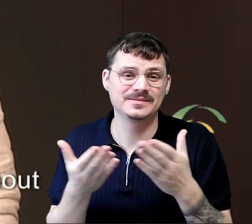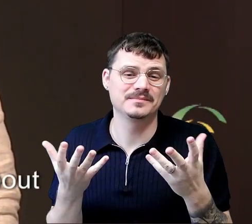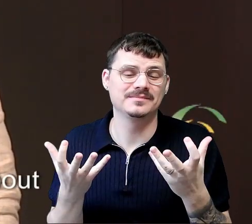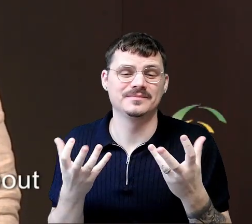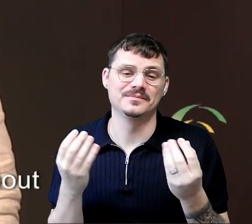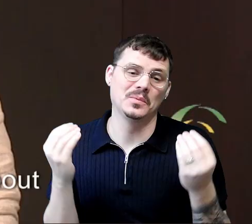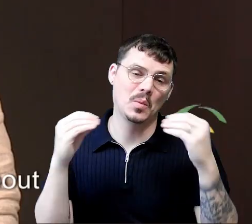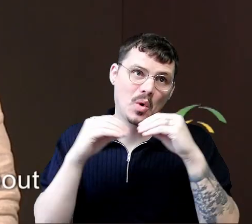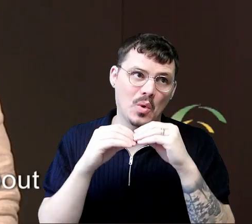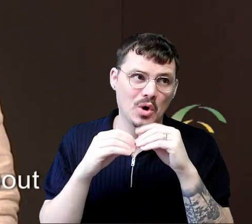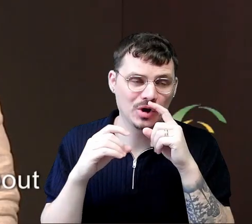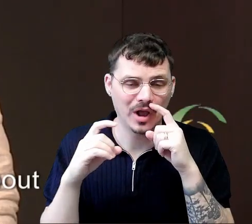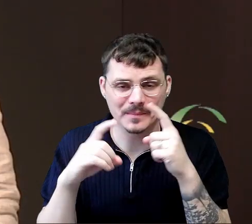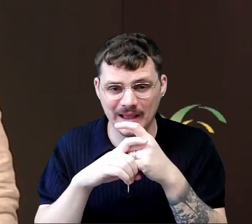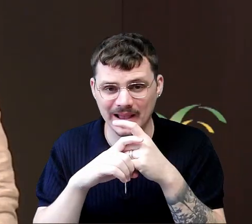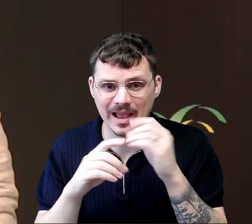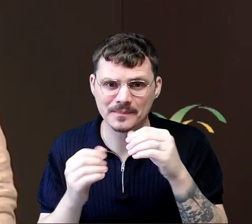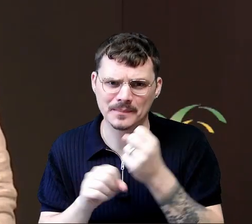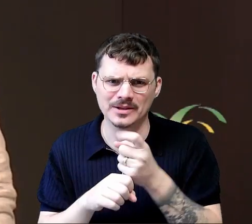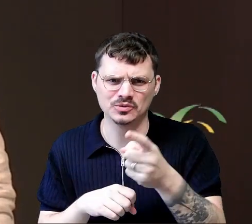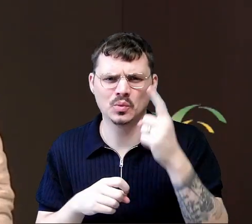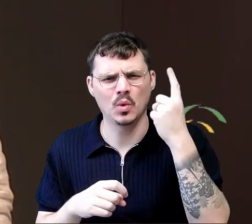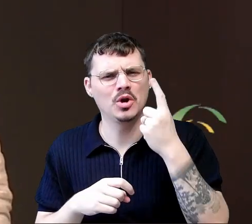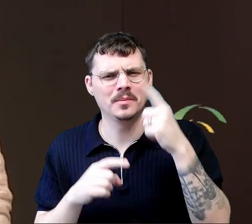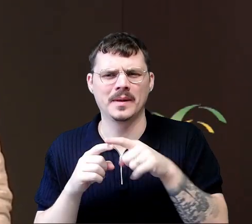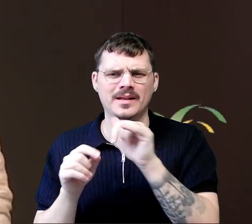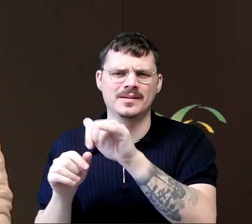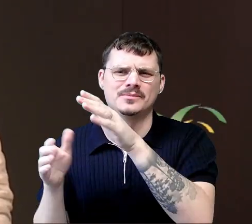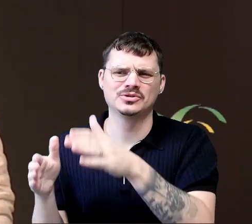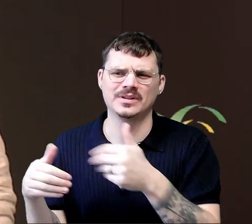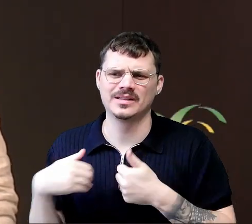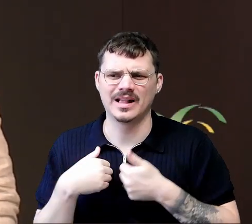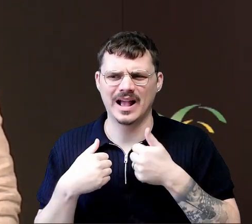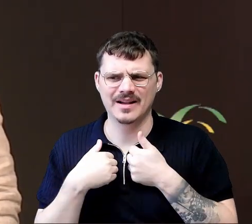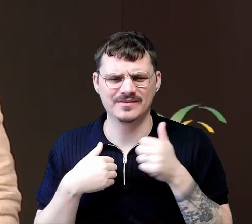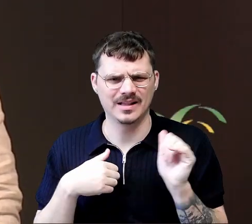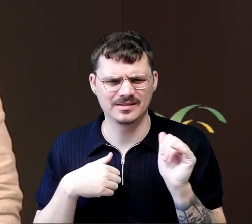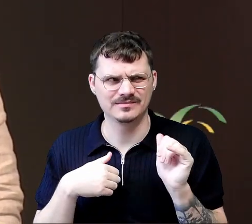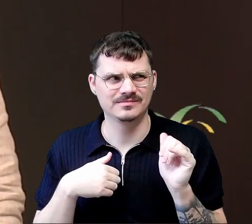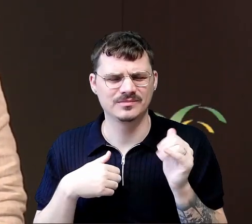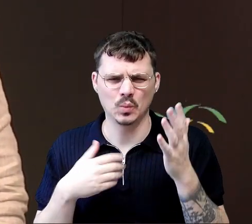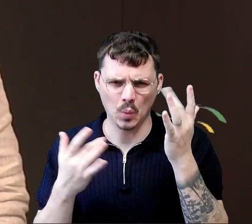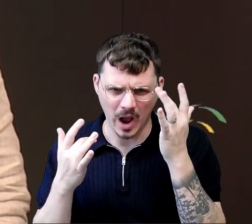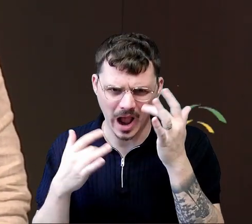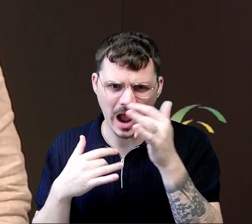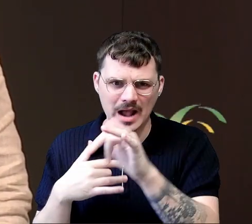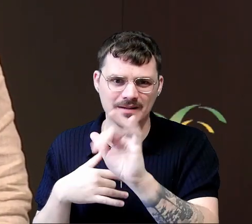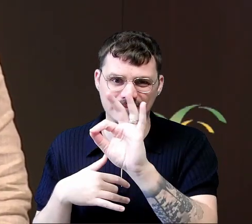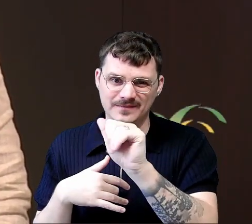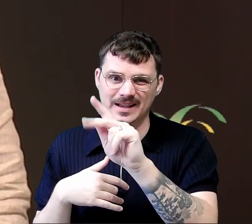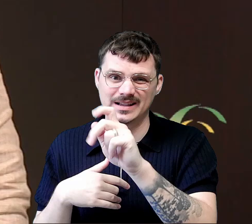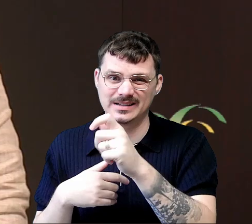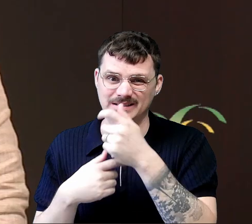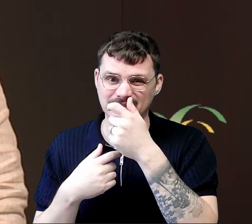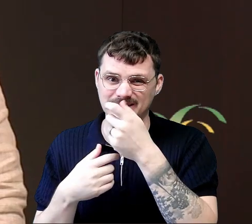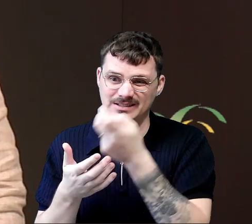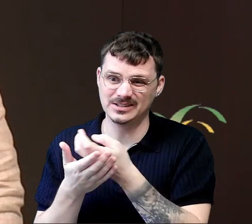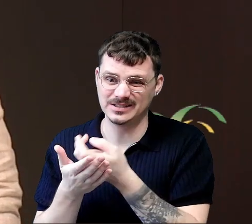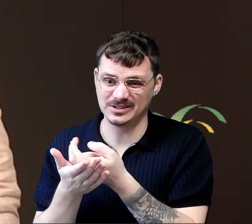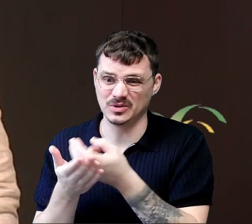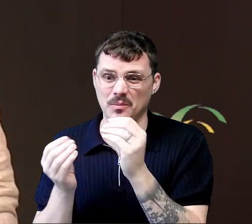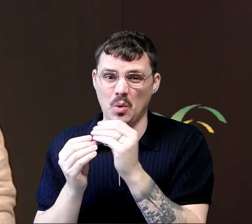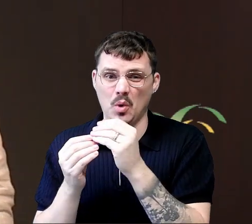bit complicated, and also makes you wonder about a person's life. It's like, wow, why is this more interesting than the person's